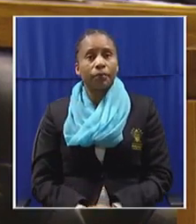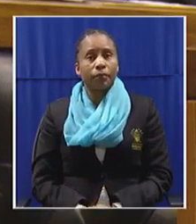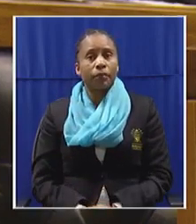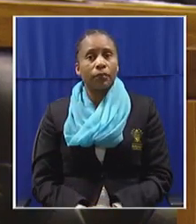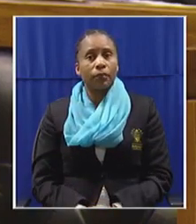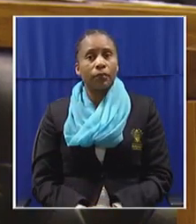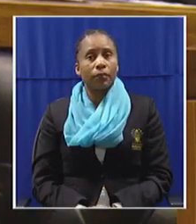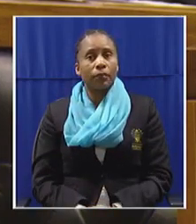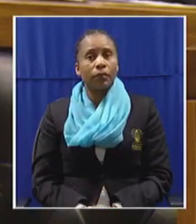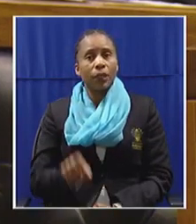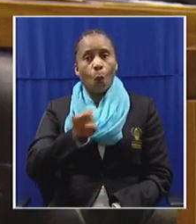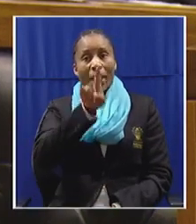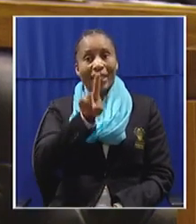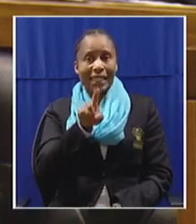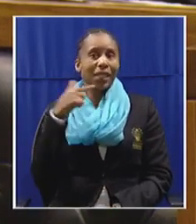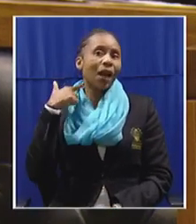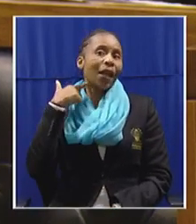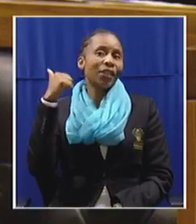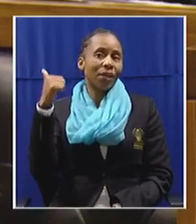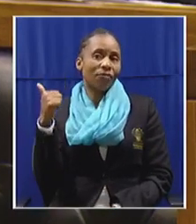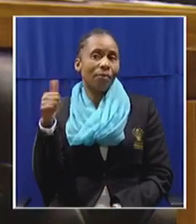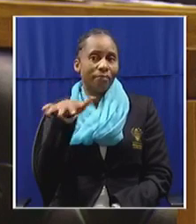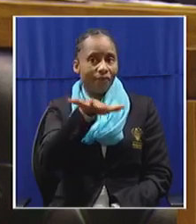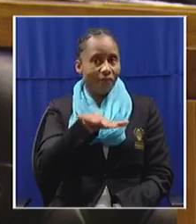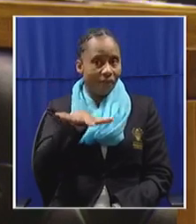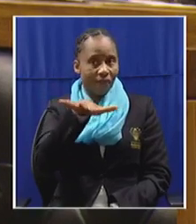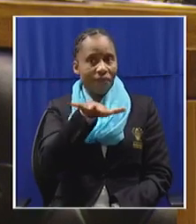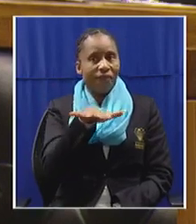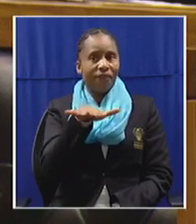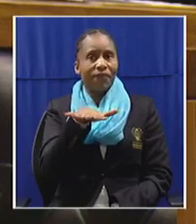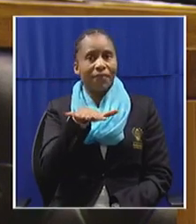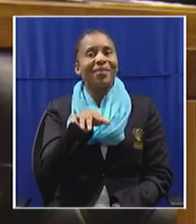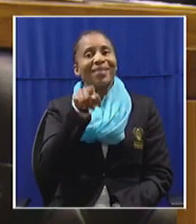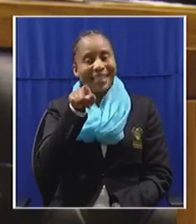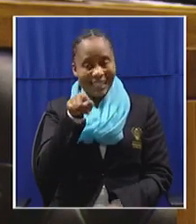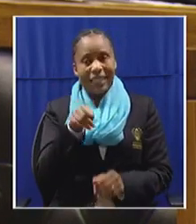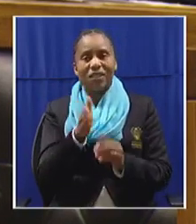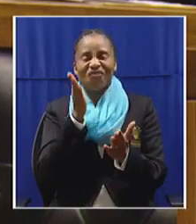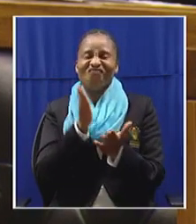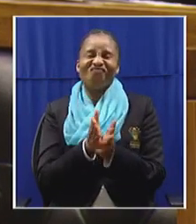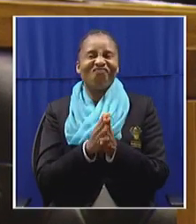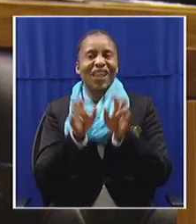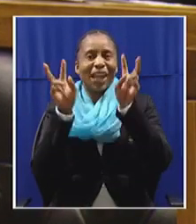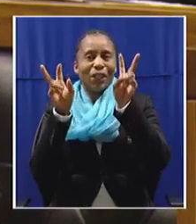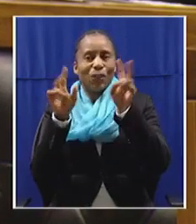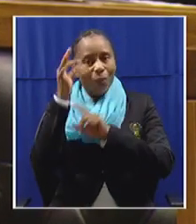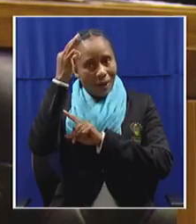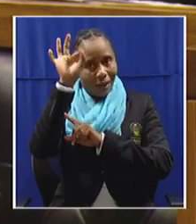The question of Alexander is obviously an issue that government is concerned